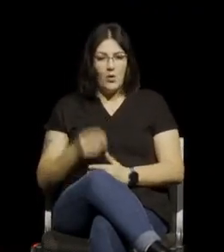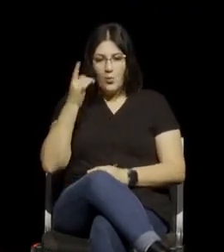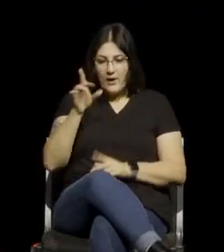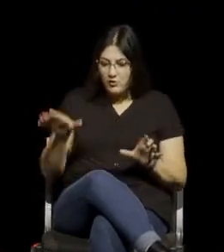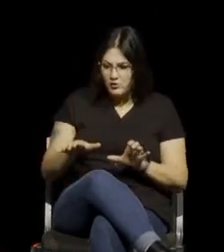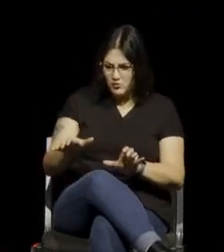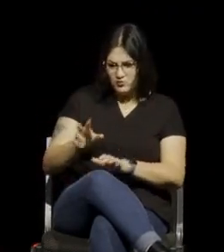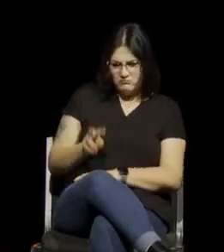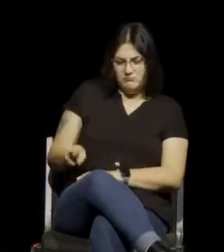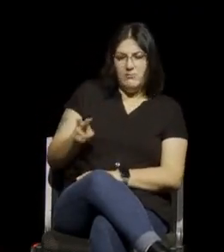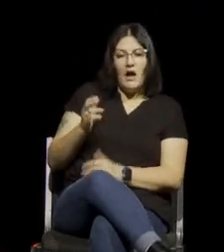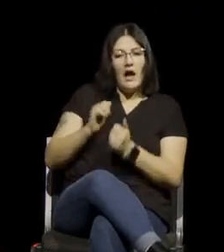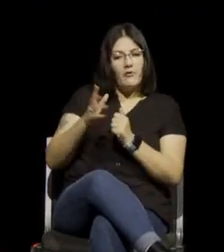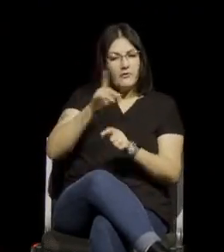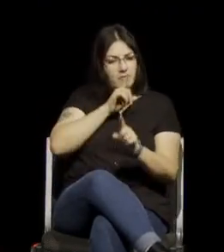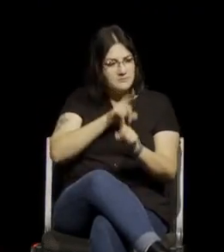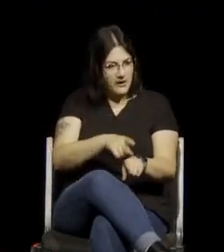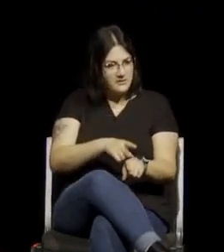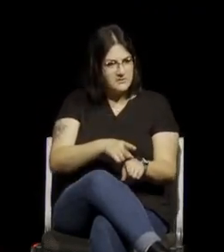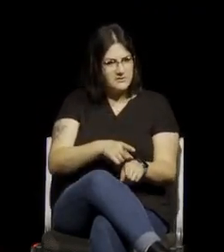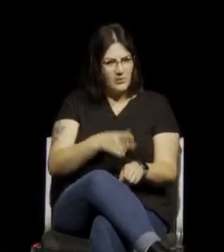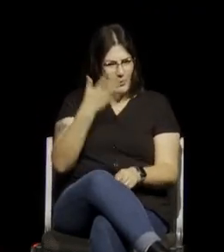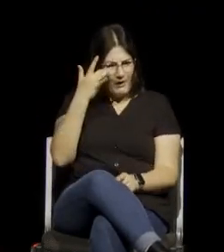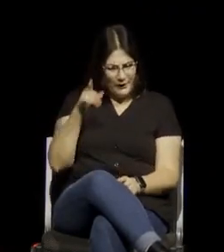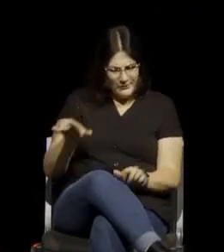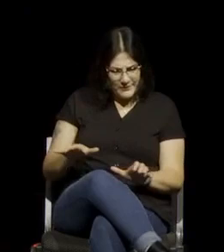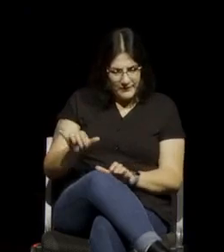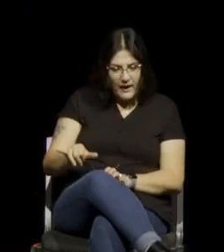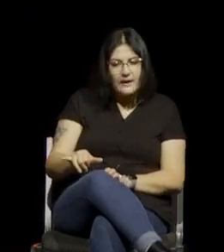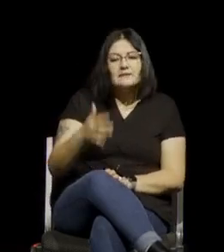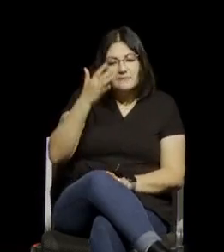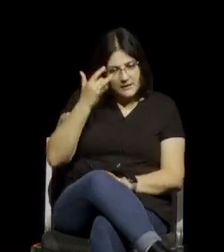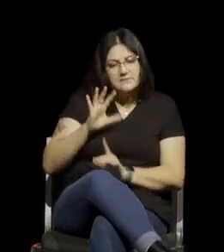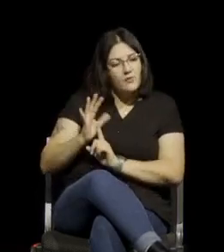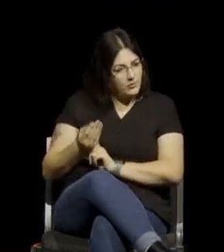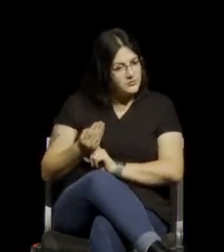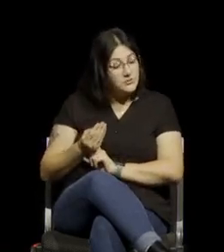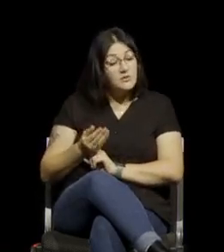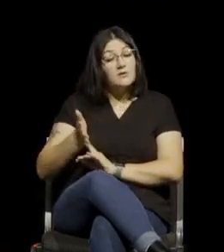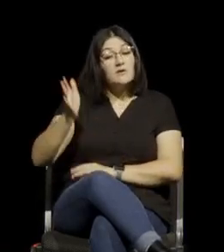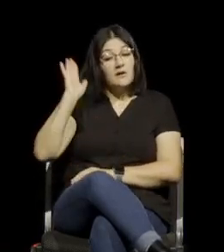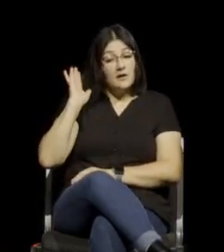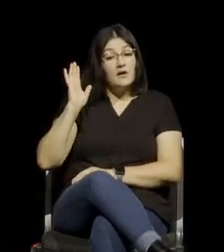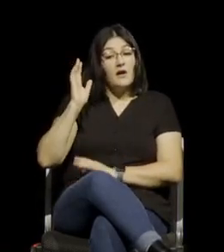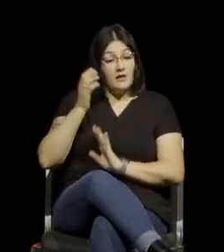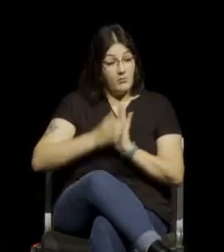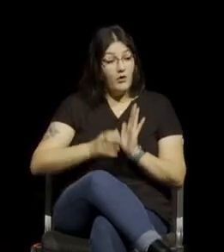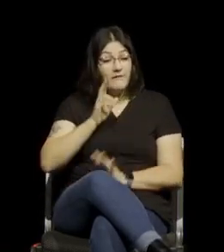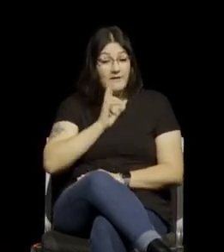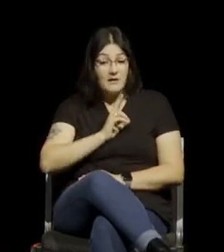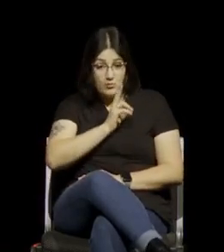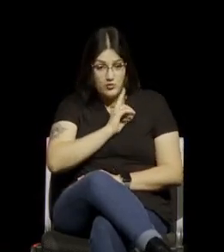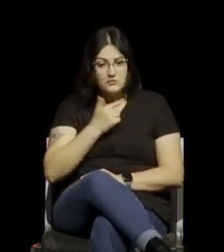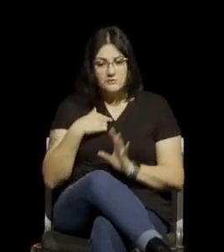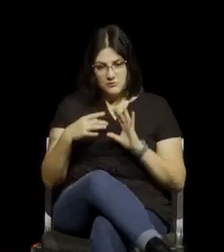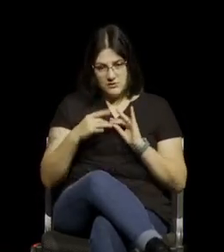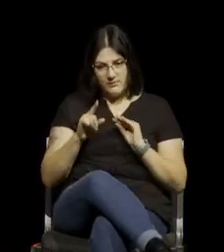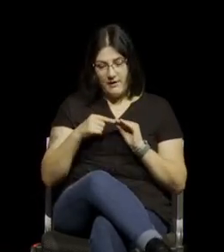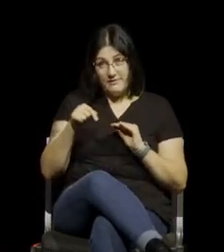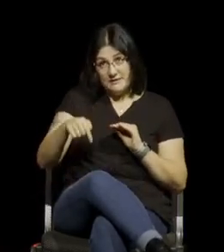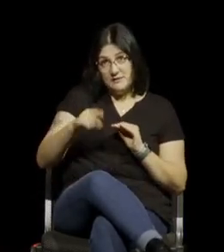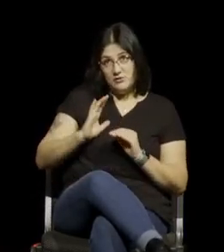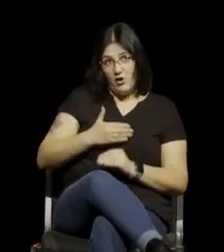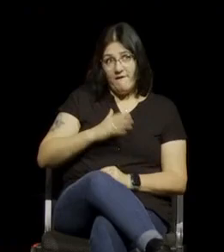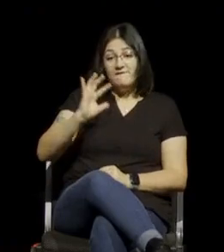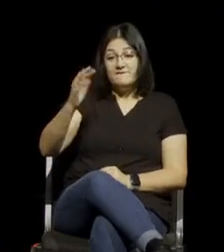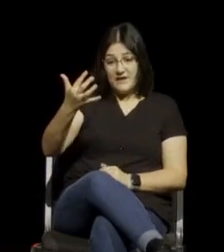do what they do, why they respond the way that they respond. In the book of Hebrews, as we're going back to that, this is our fifth